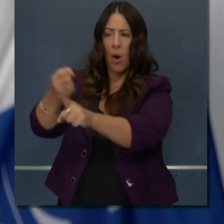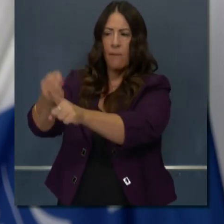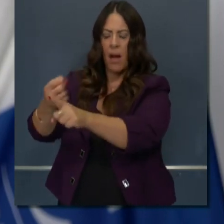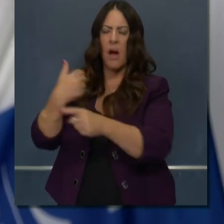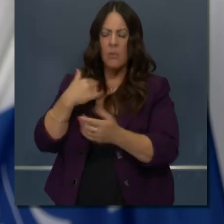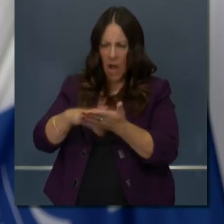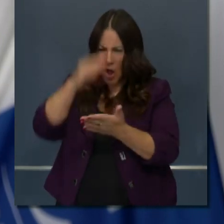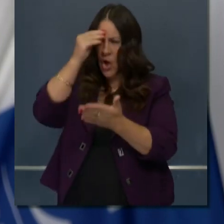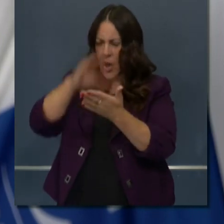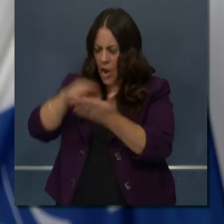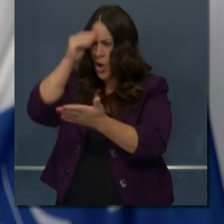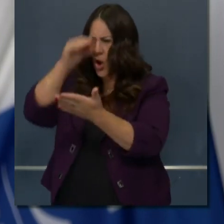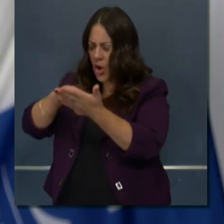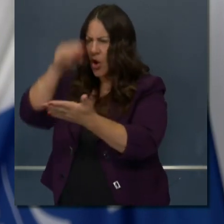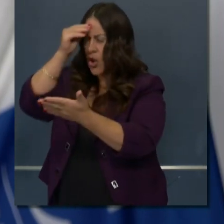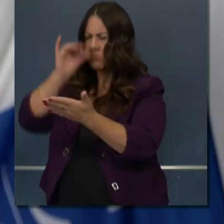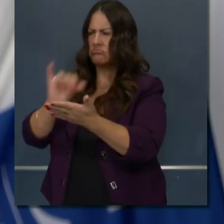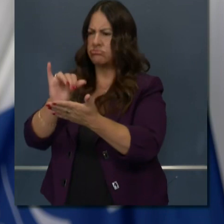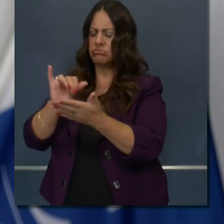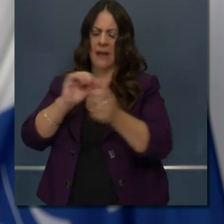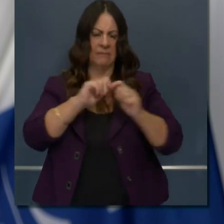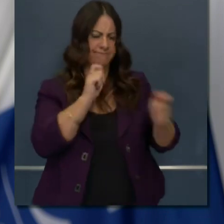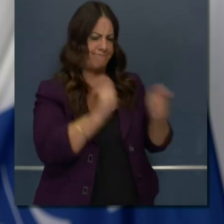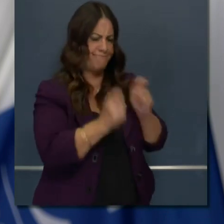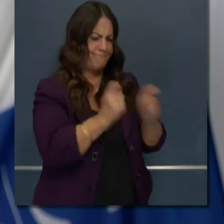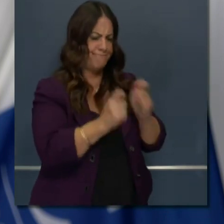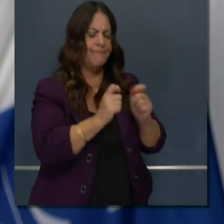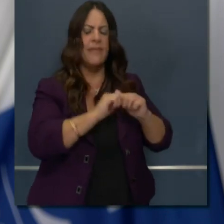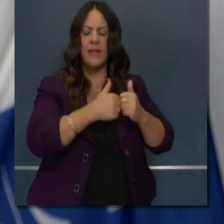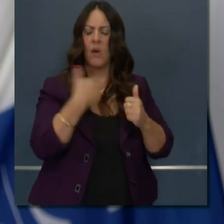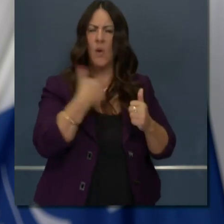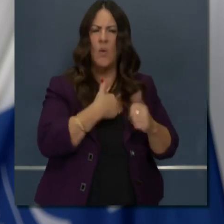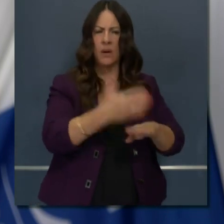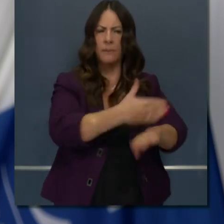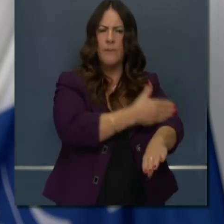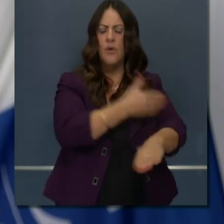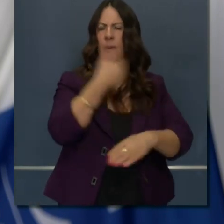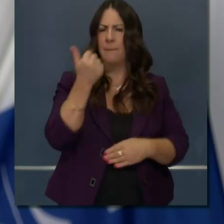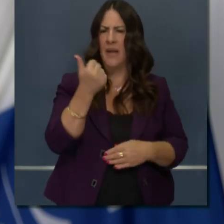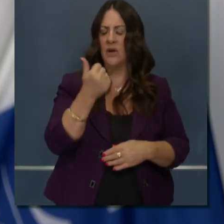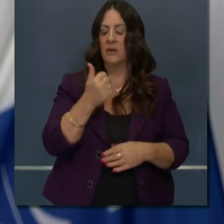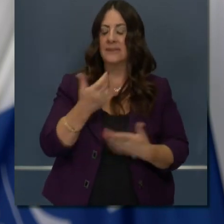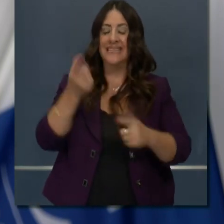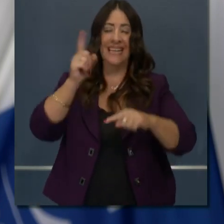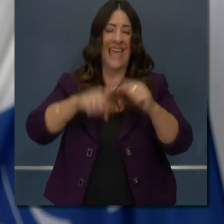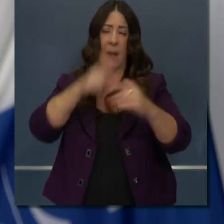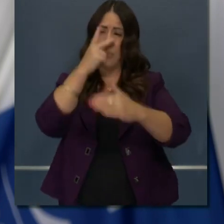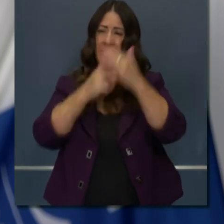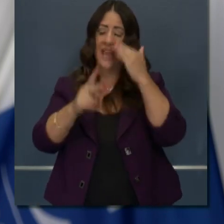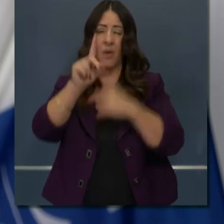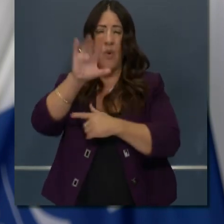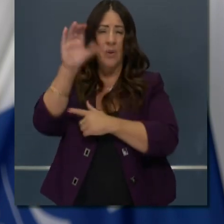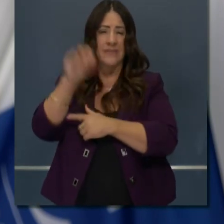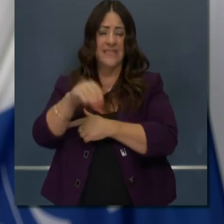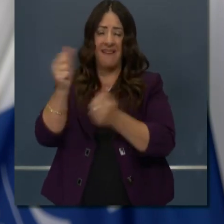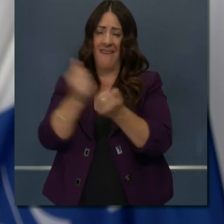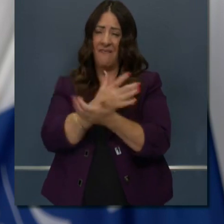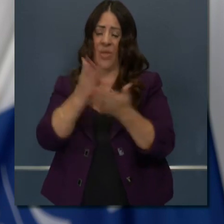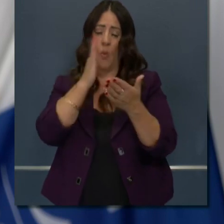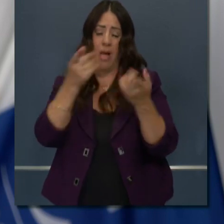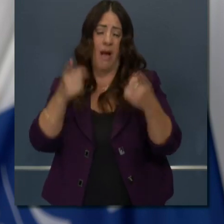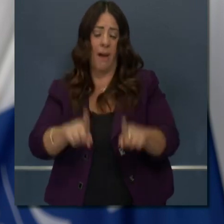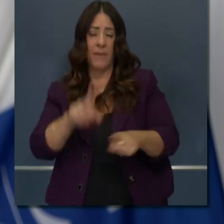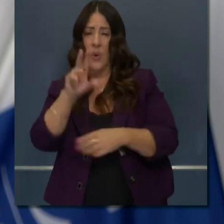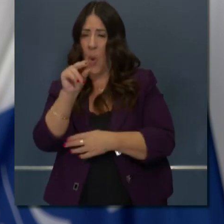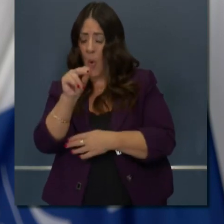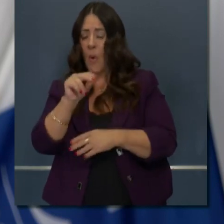not capable of predicting exactly how everything is going to behave in a building. The good news there is